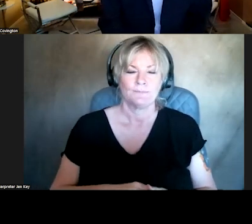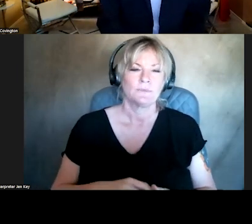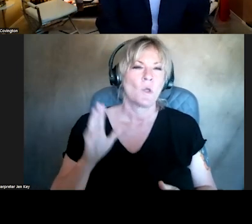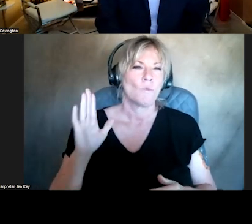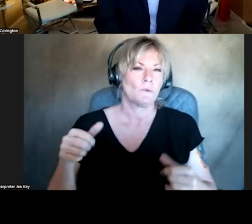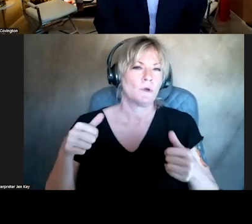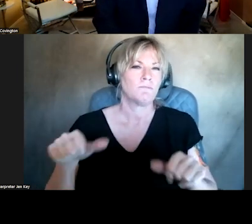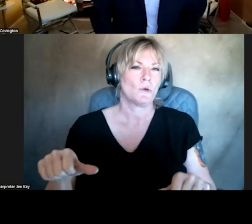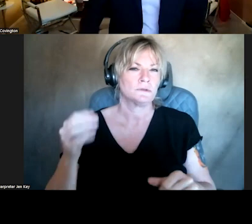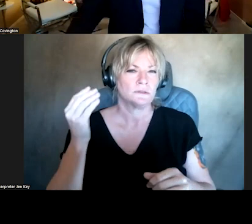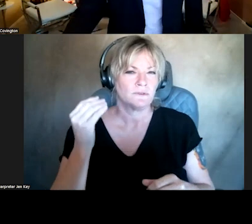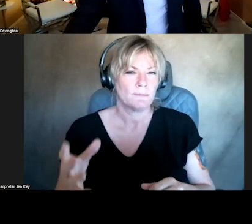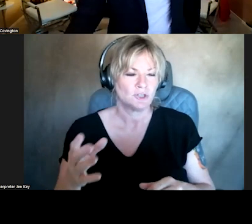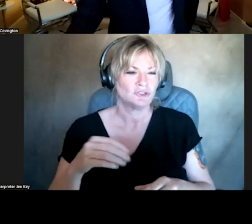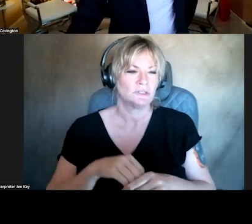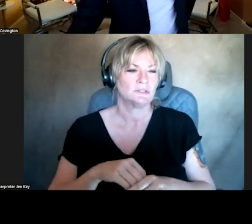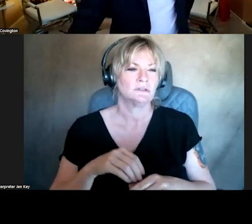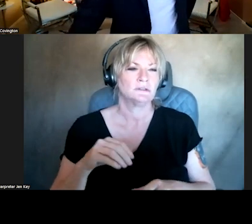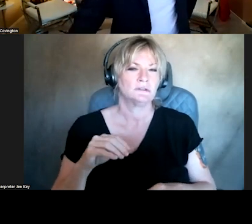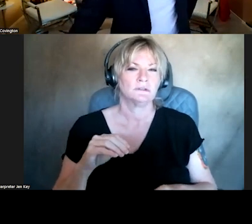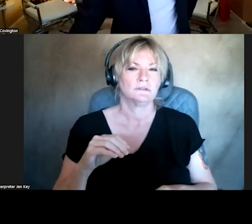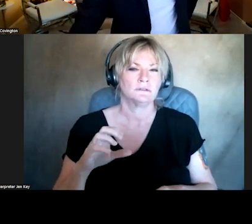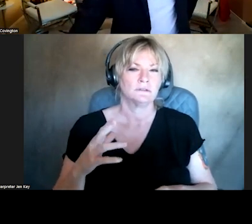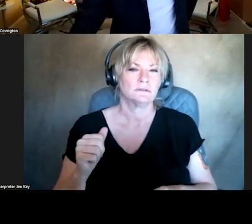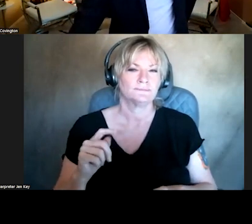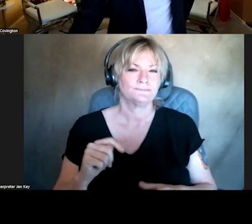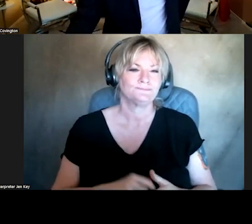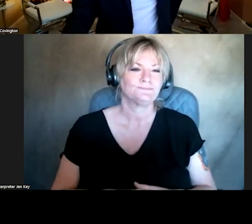that information into the chat.